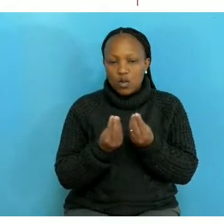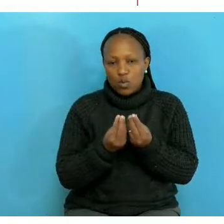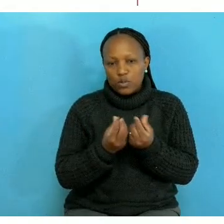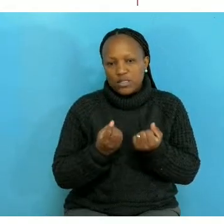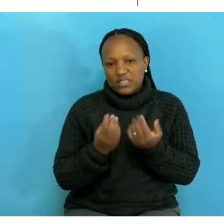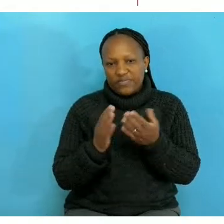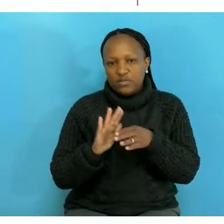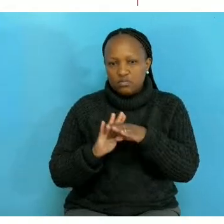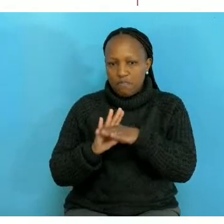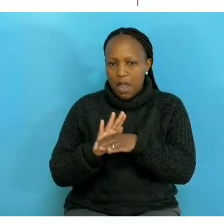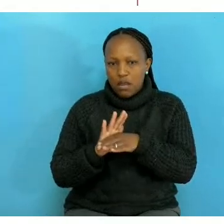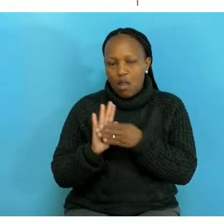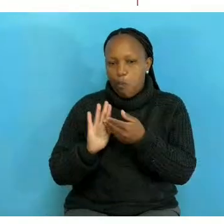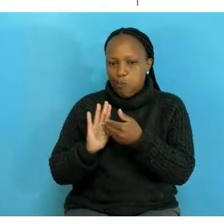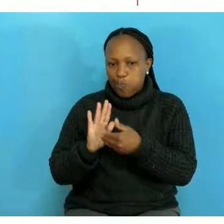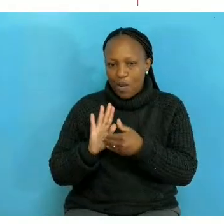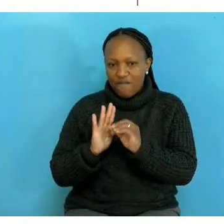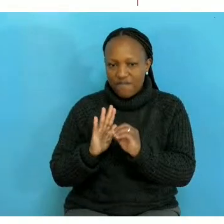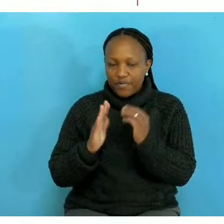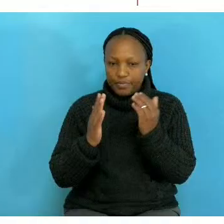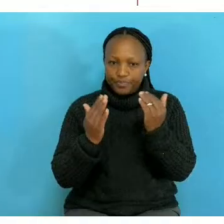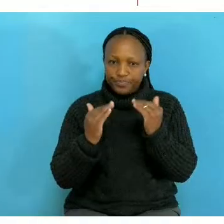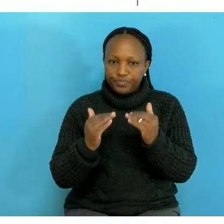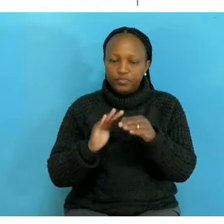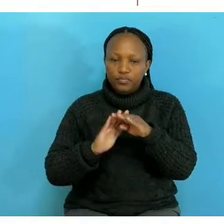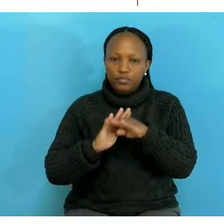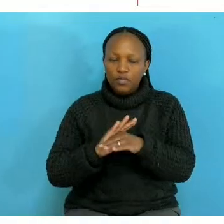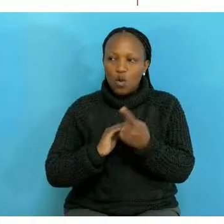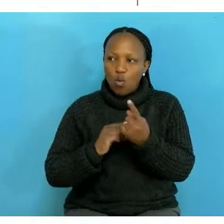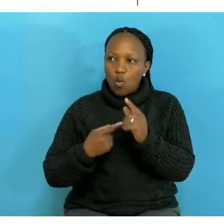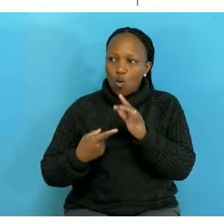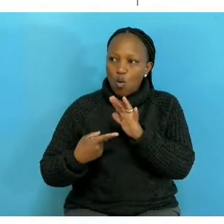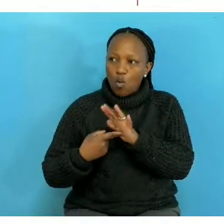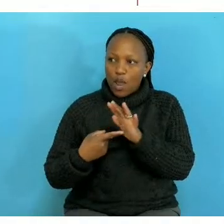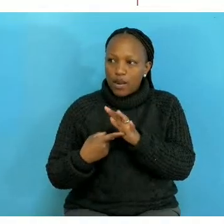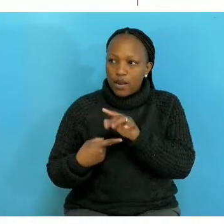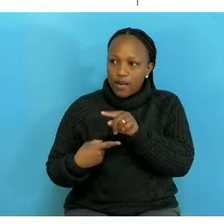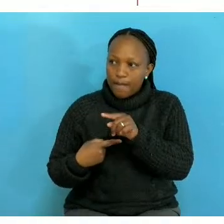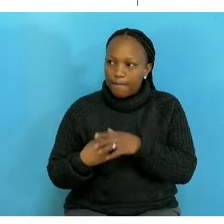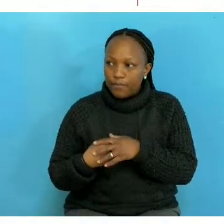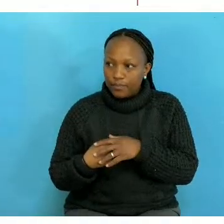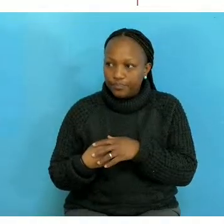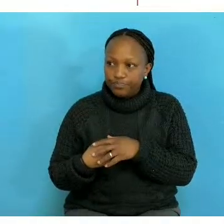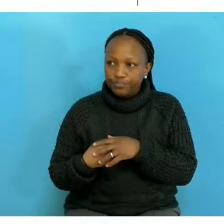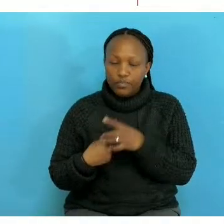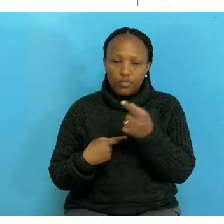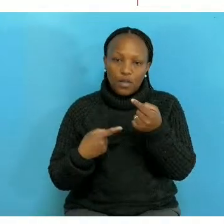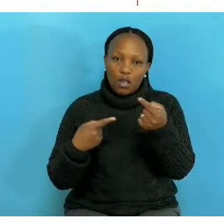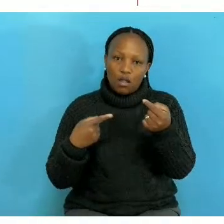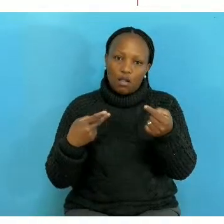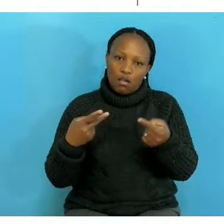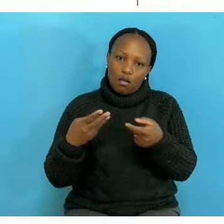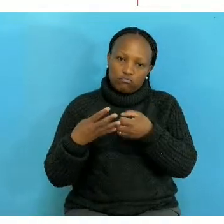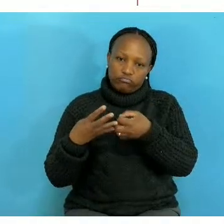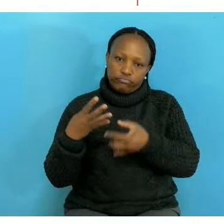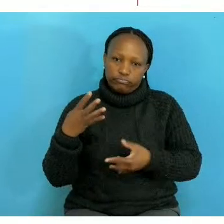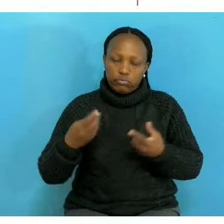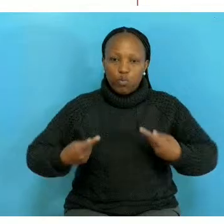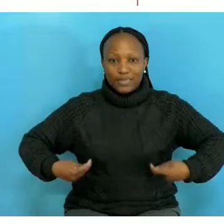And then with Program 1, those are the current spend or proposed